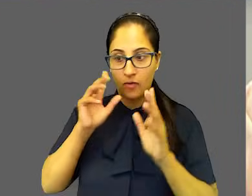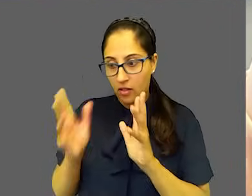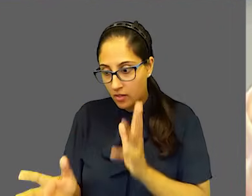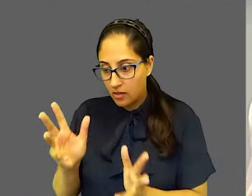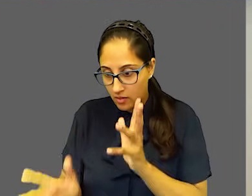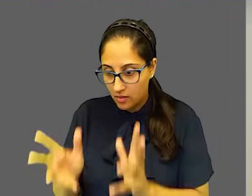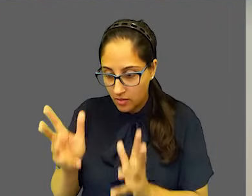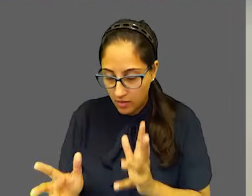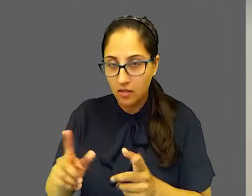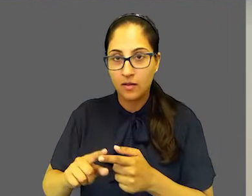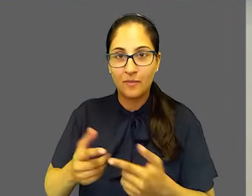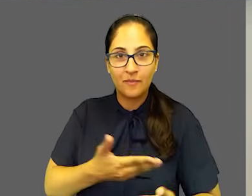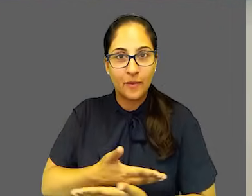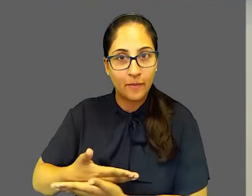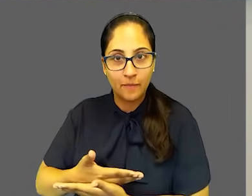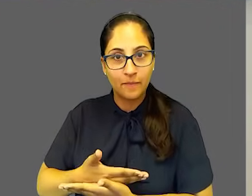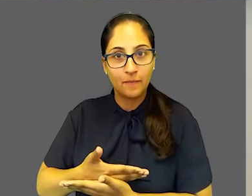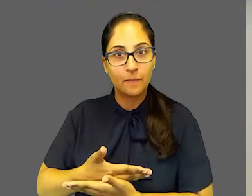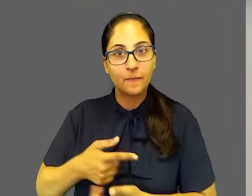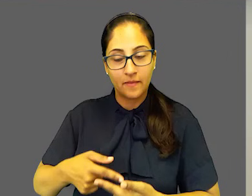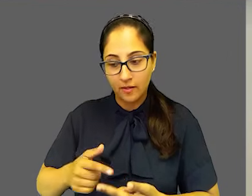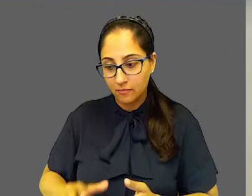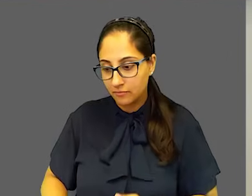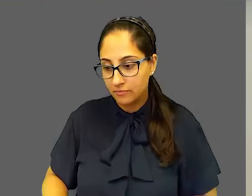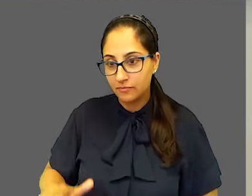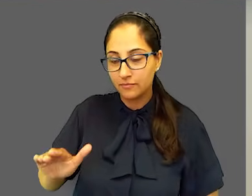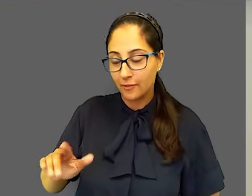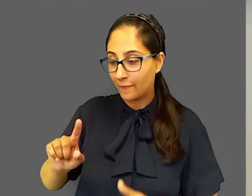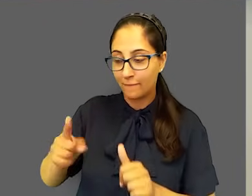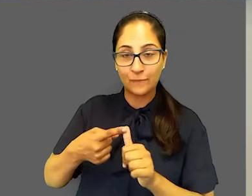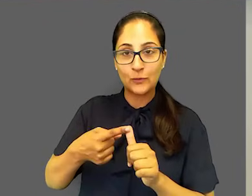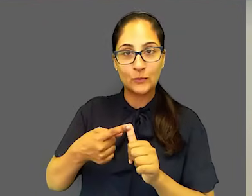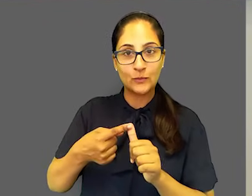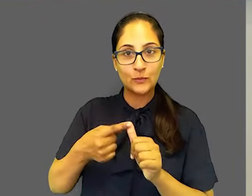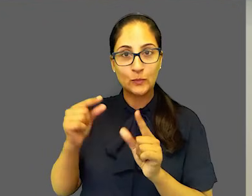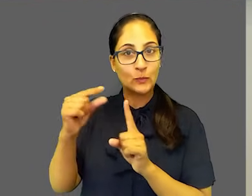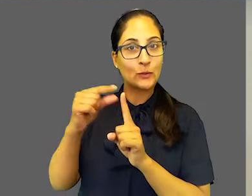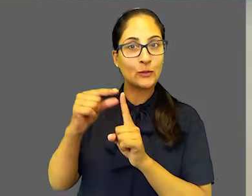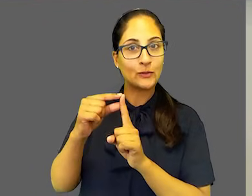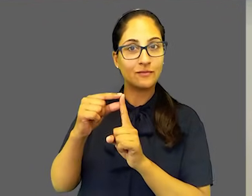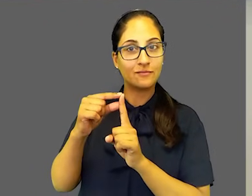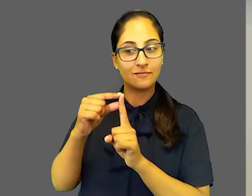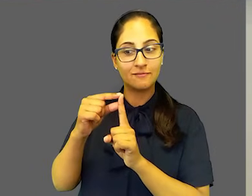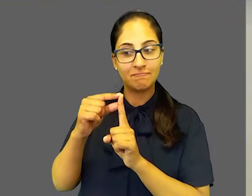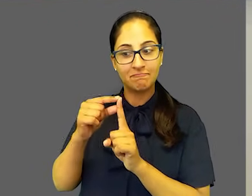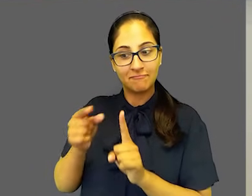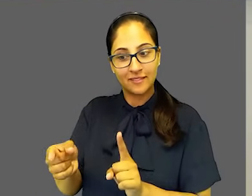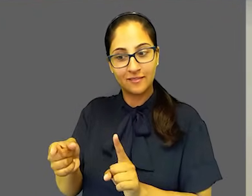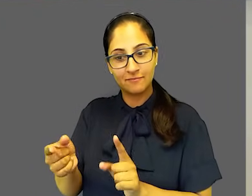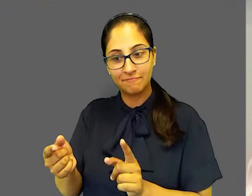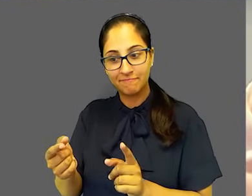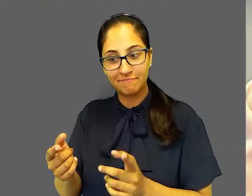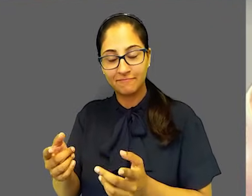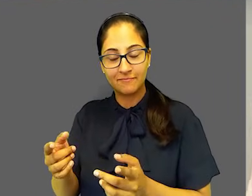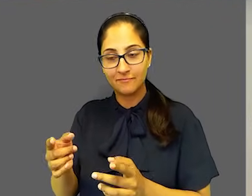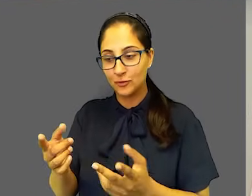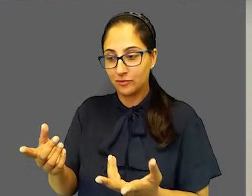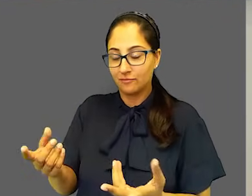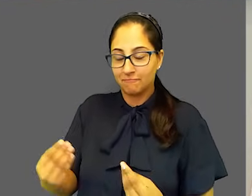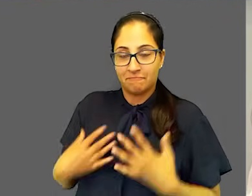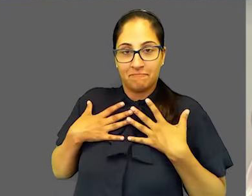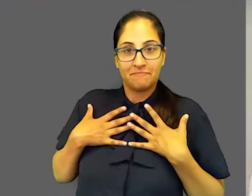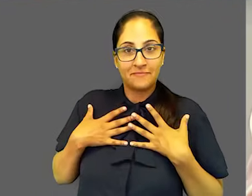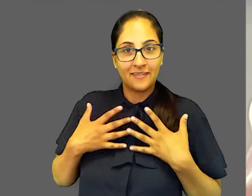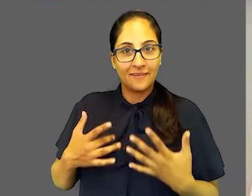word and it's all worth it and you feel very fulfilled and happy. I think very similarly in my teaching career, it